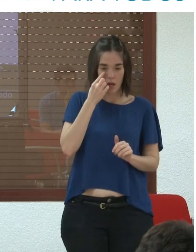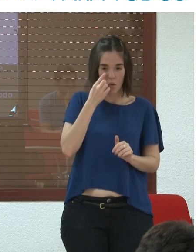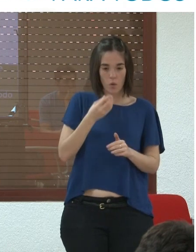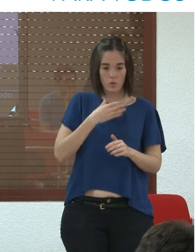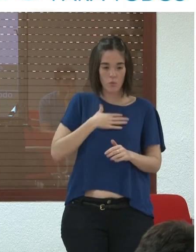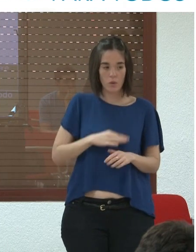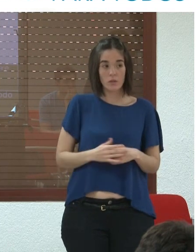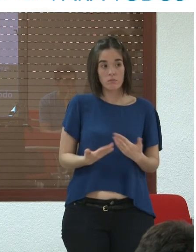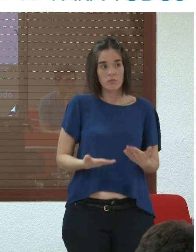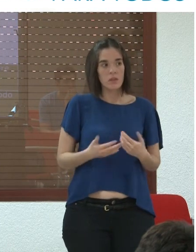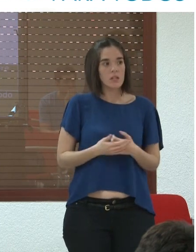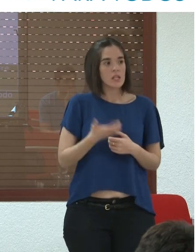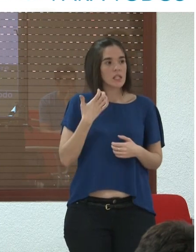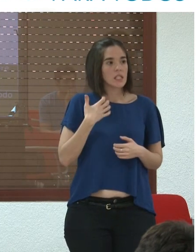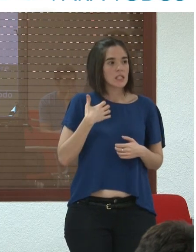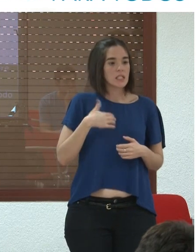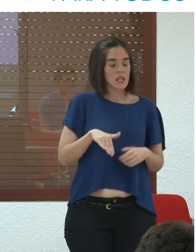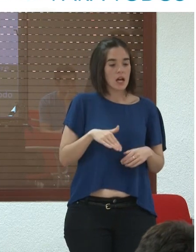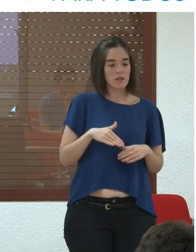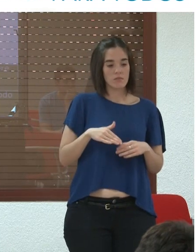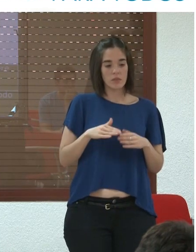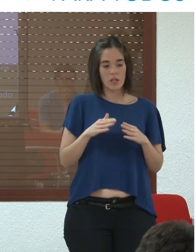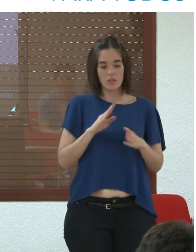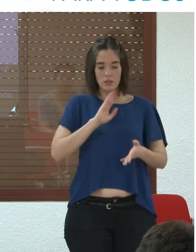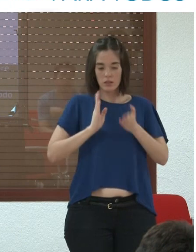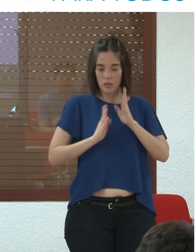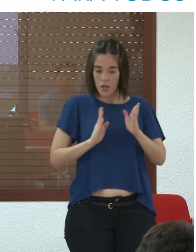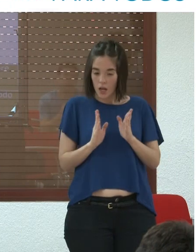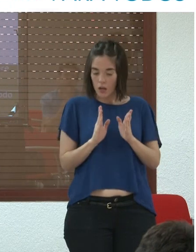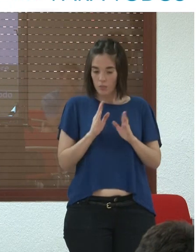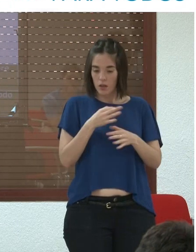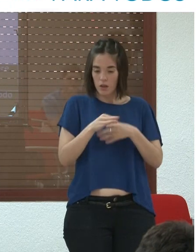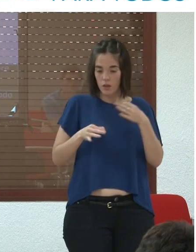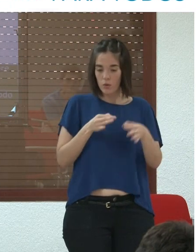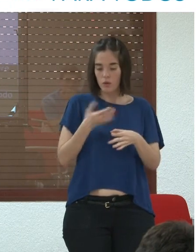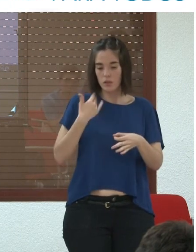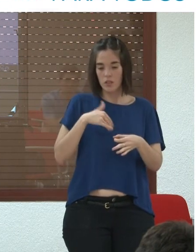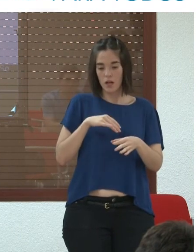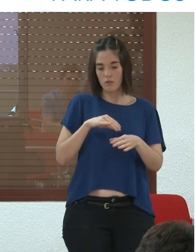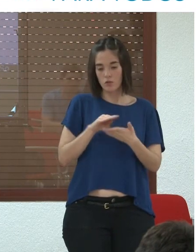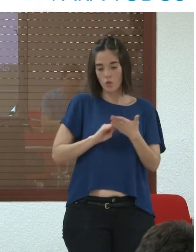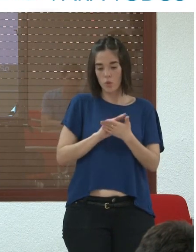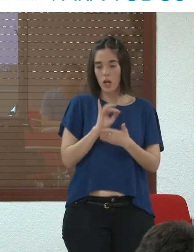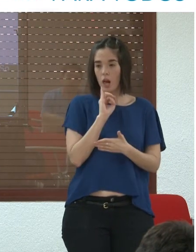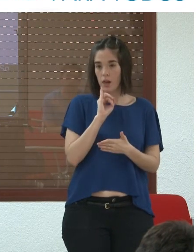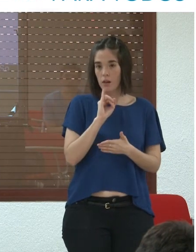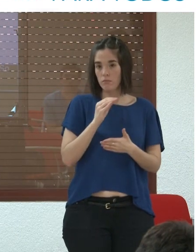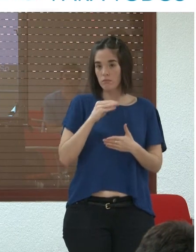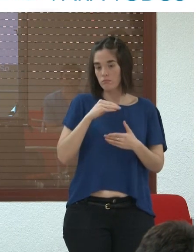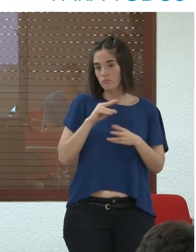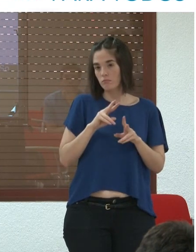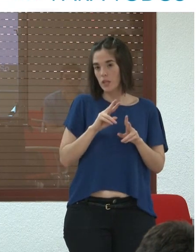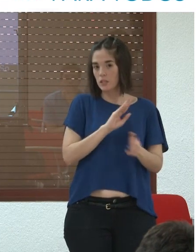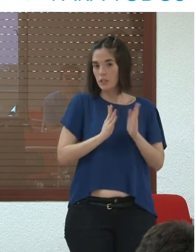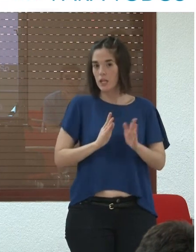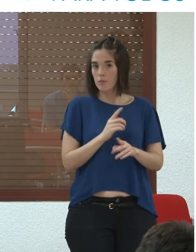whatever, without getting it directly into the brain. So the development of cell therapies will end up giving some solutions to these type of problems.